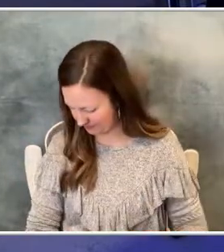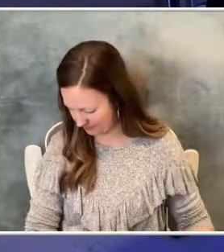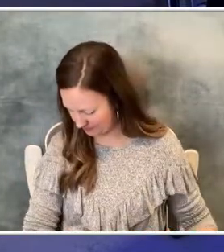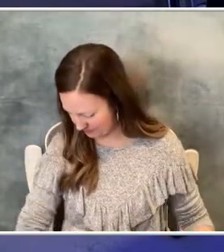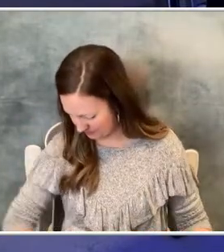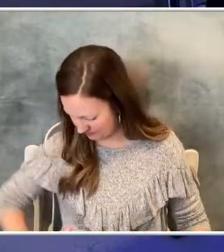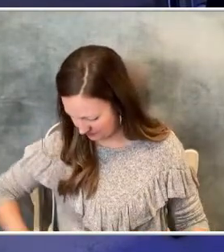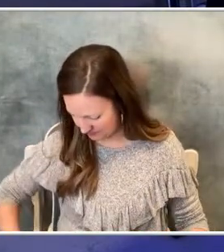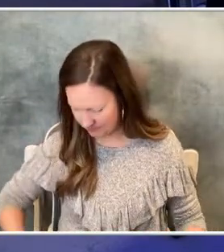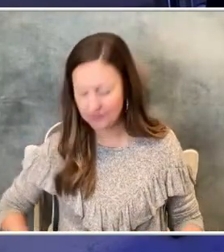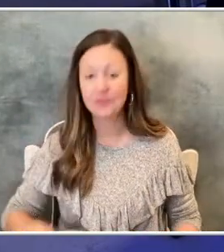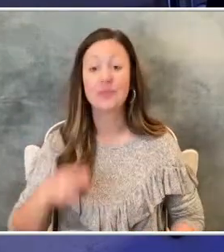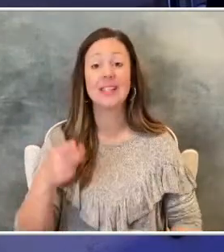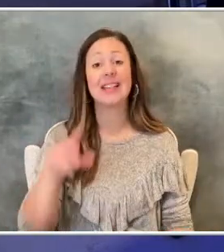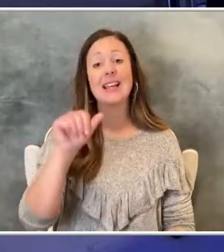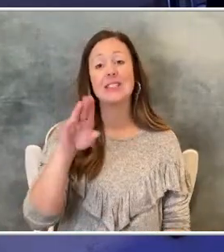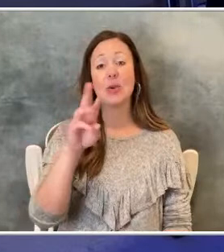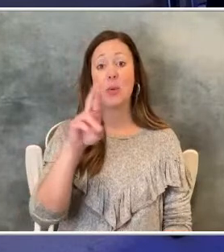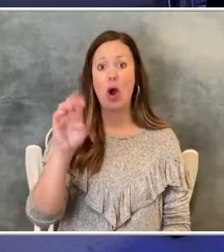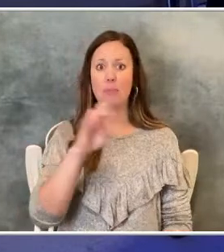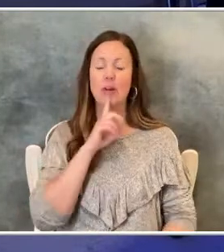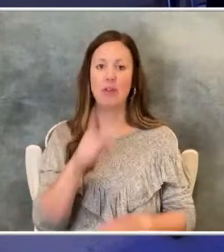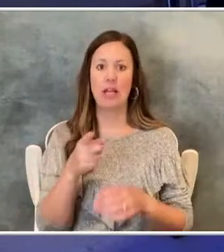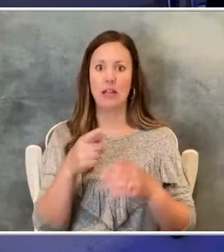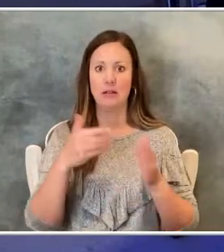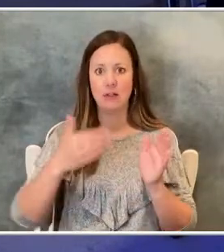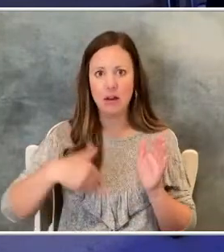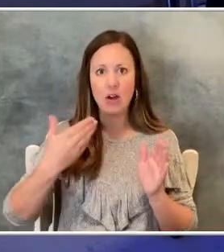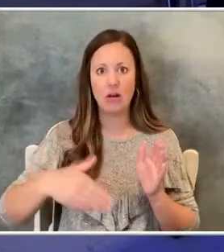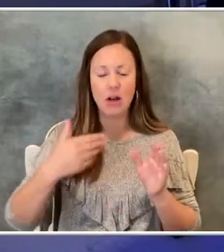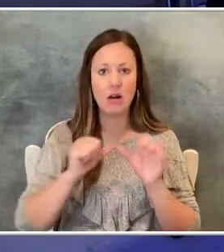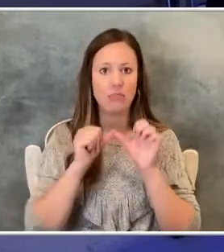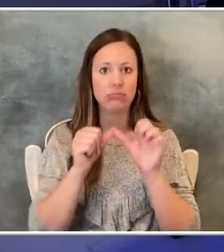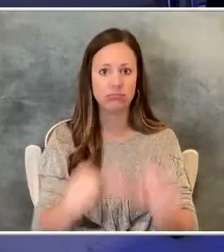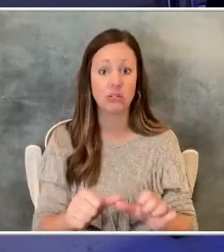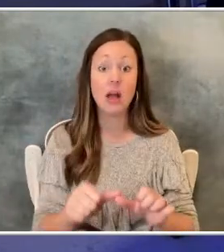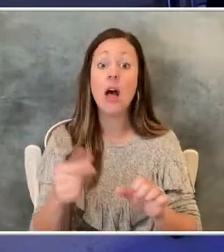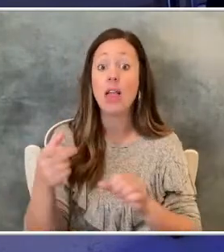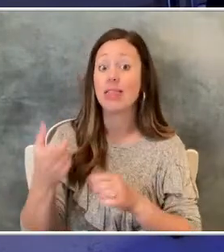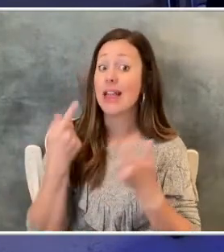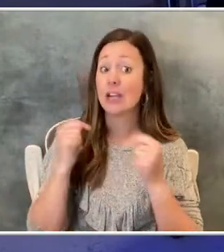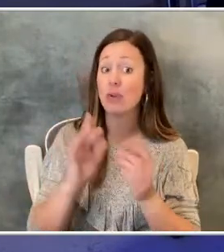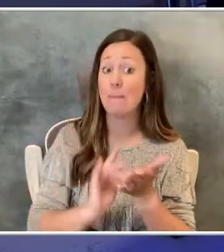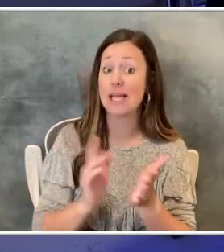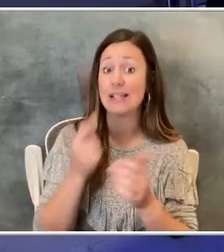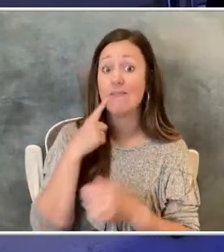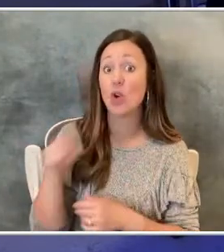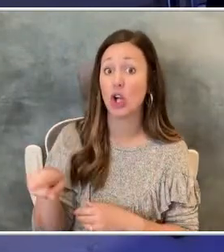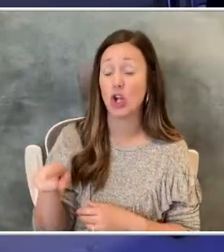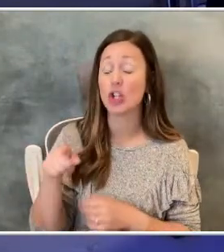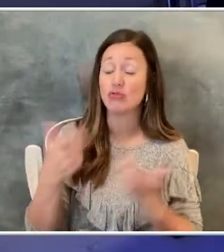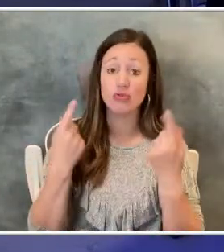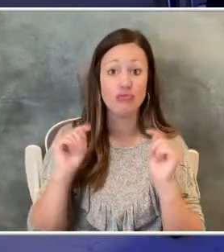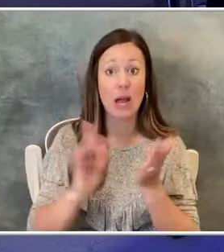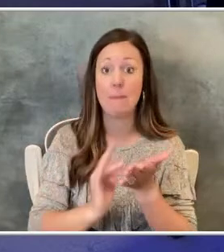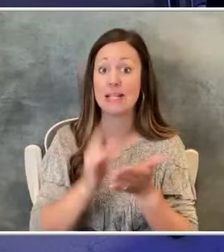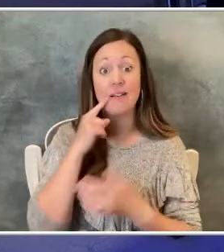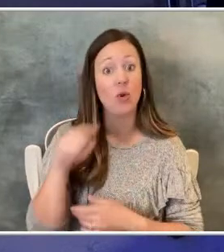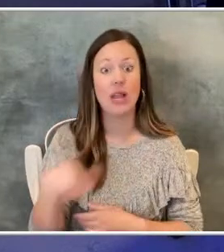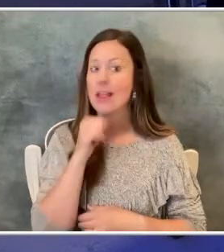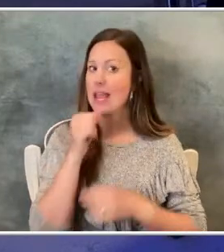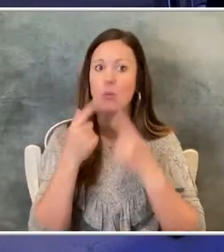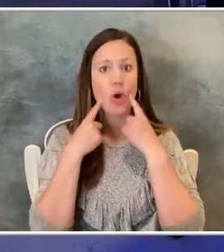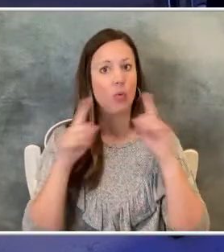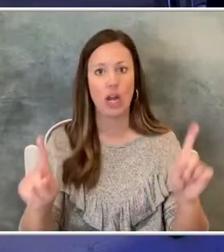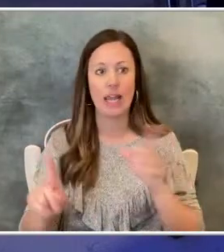to you, though, because it had gone on and it was... No, but they tried medications on her. She was tried on all the medications. And they weren't working? They weren't working.